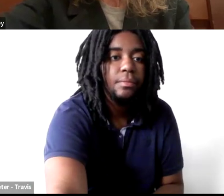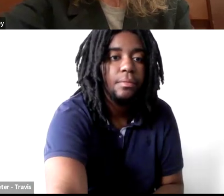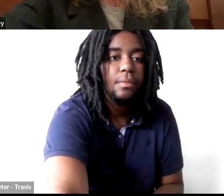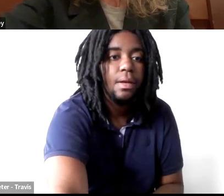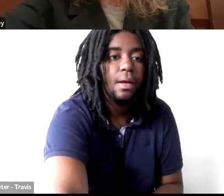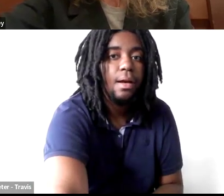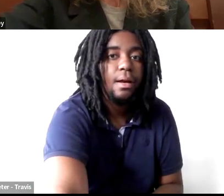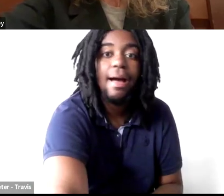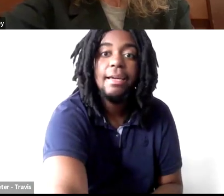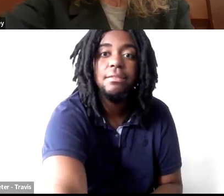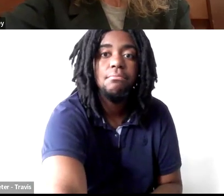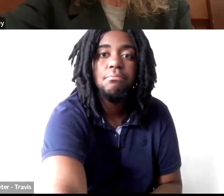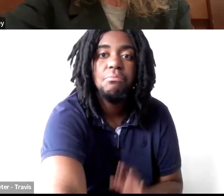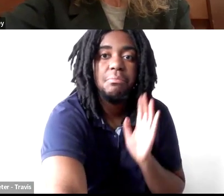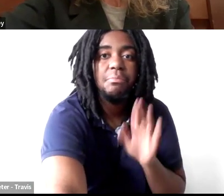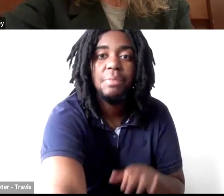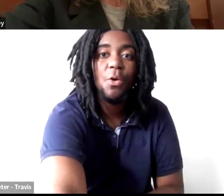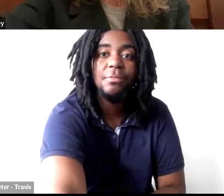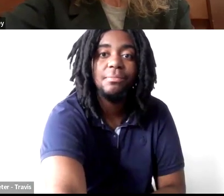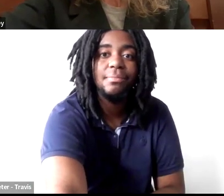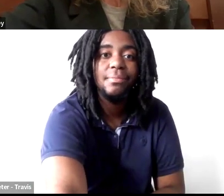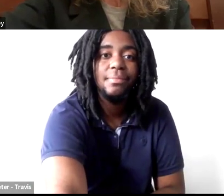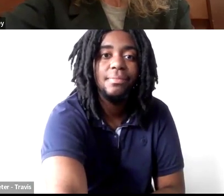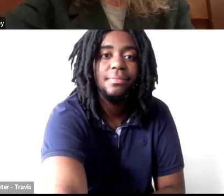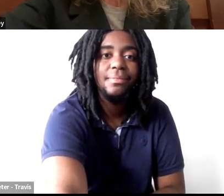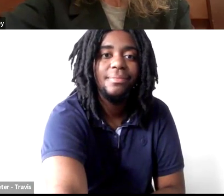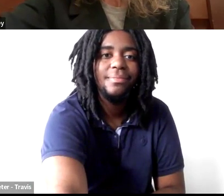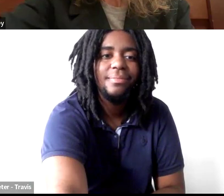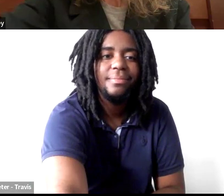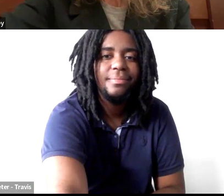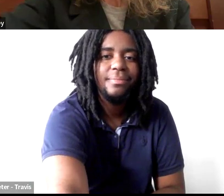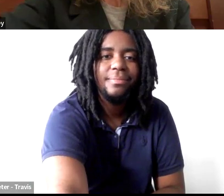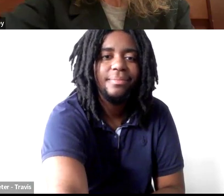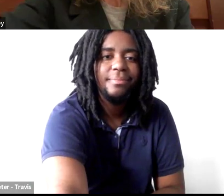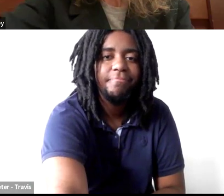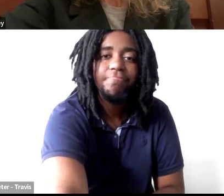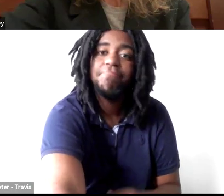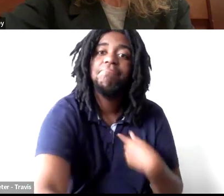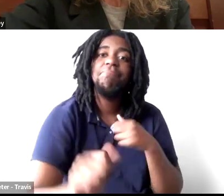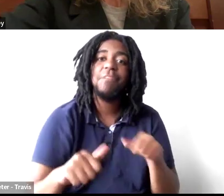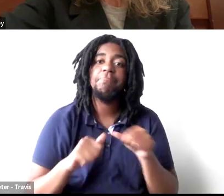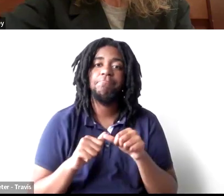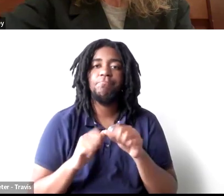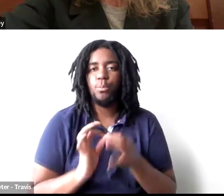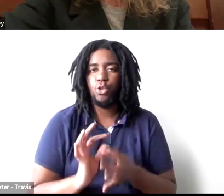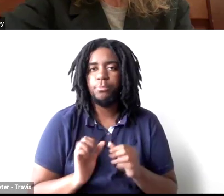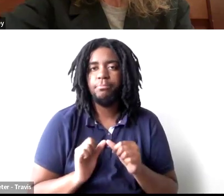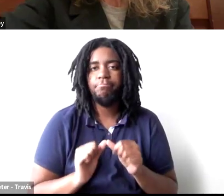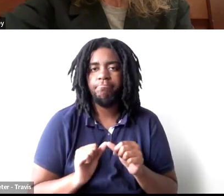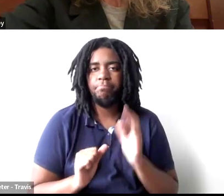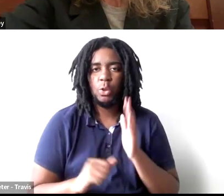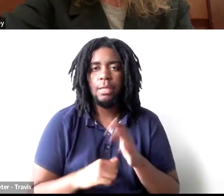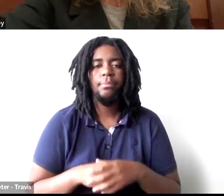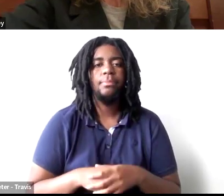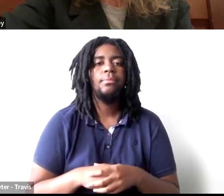us? I can keep going. Okay, great. So as if